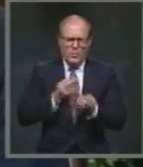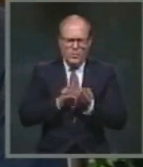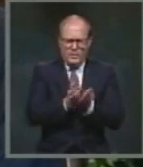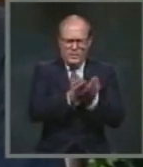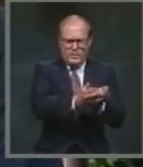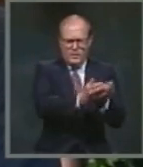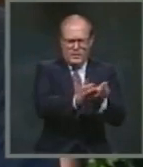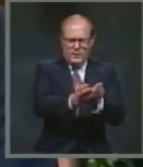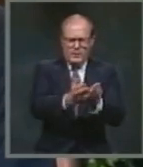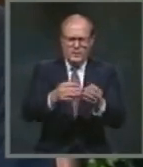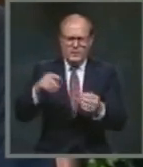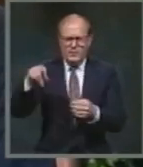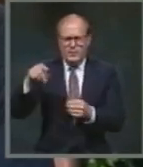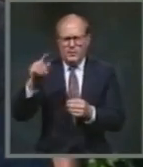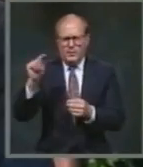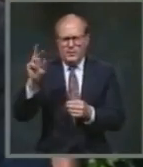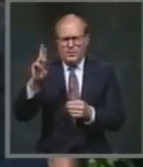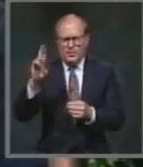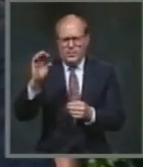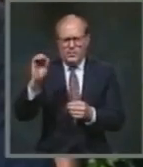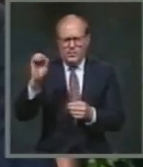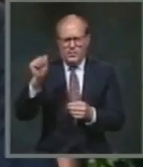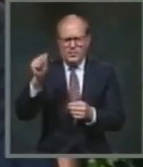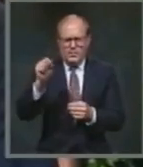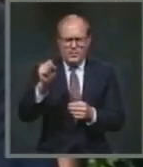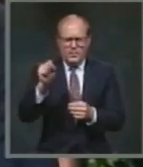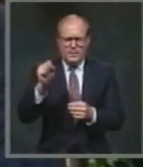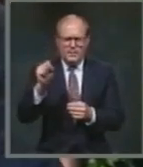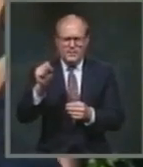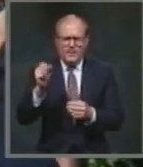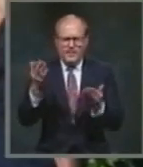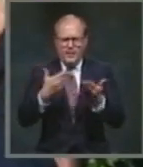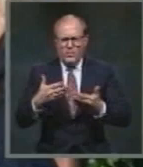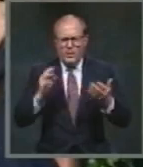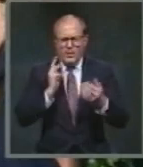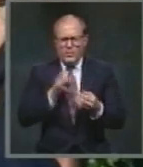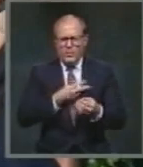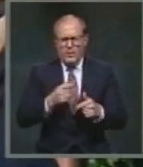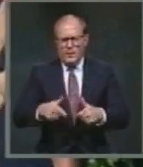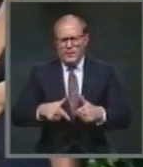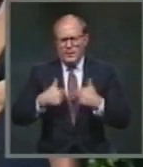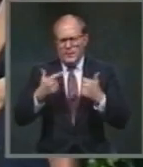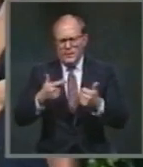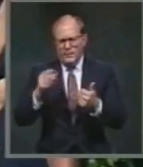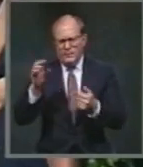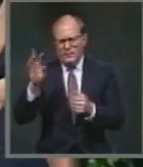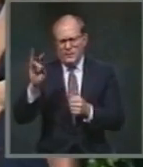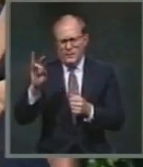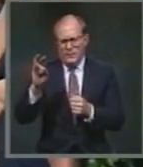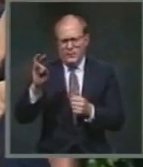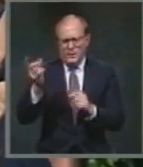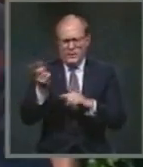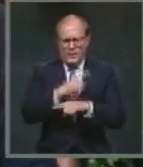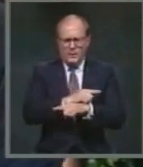and came unto them to Troas in 5 days, where we abode 7 days.